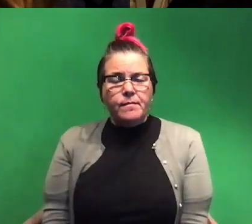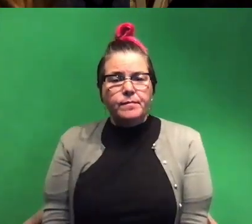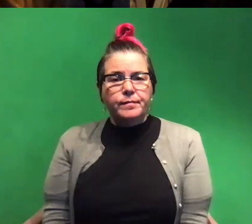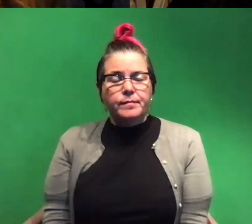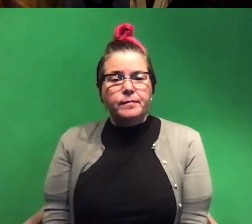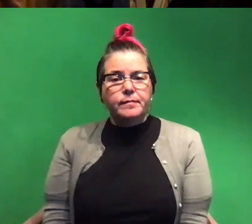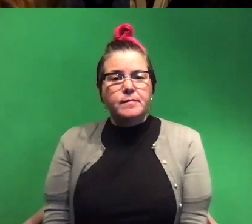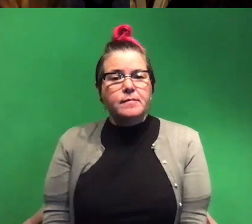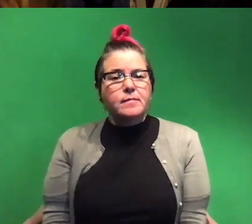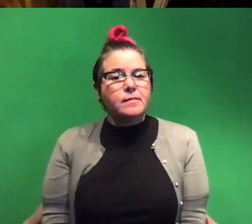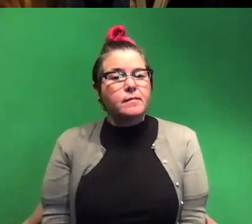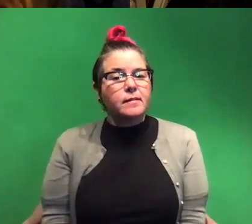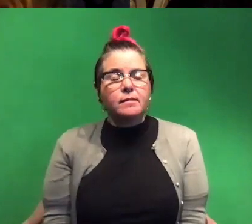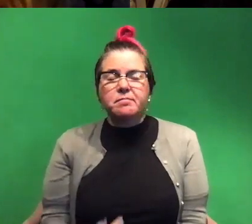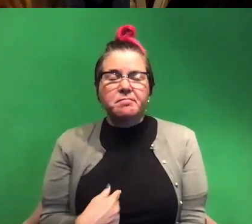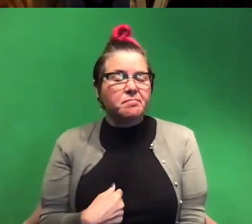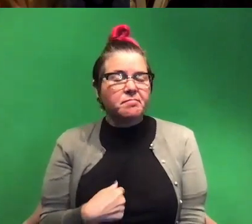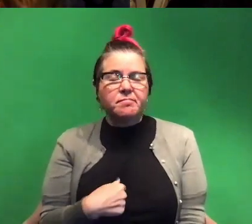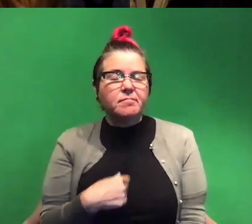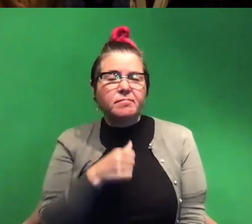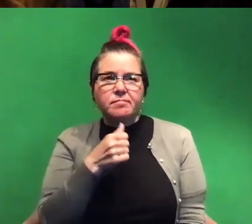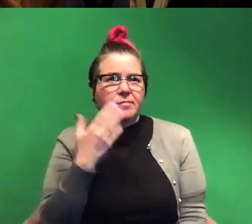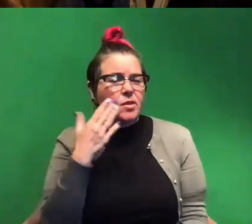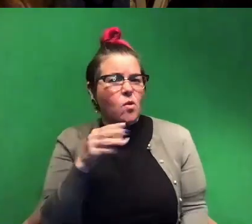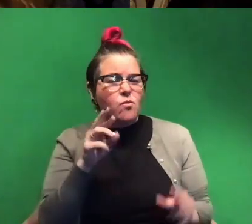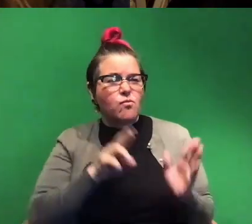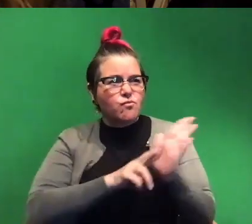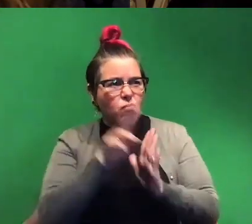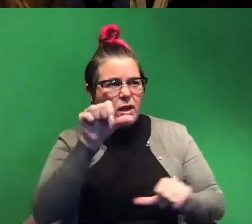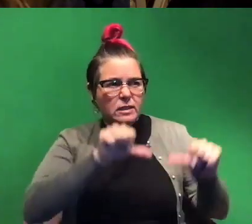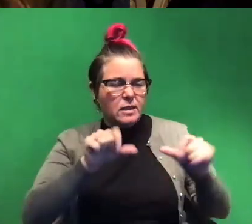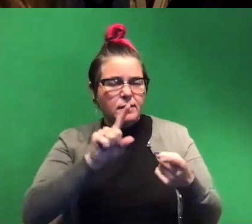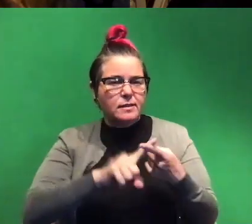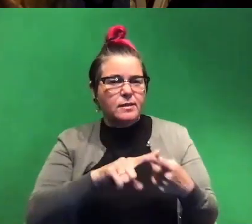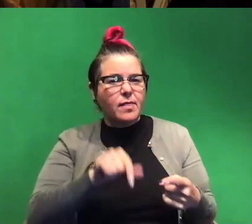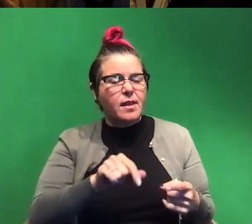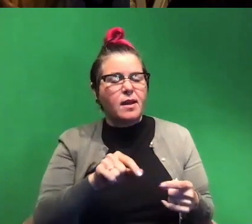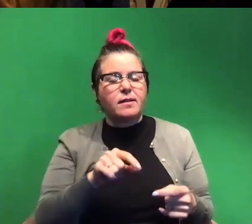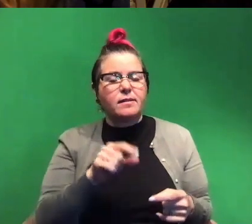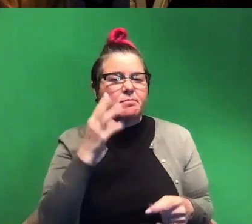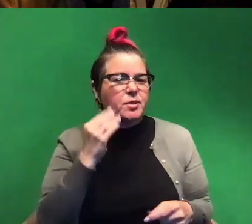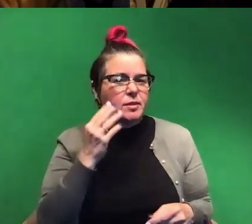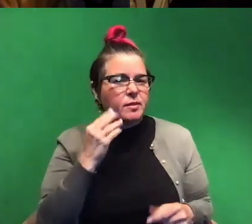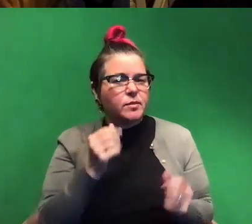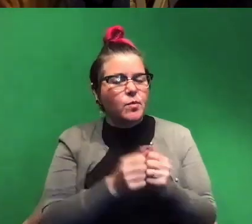I did not know I wanted to do rocket science until I had that formative experience with model rocketry. I